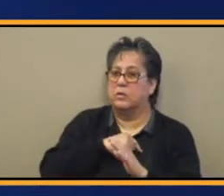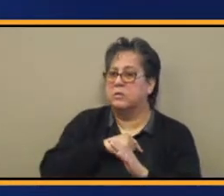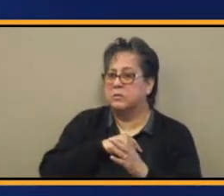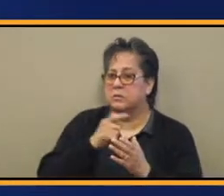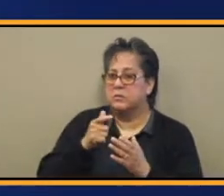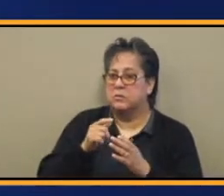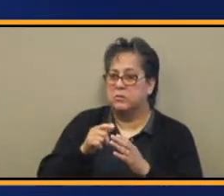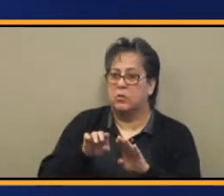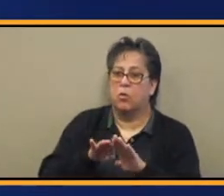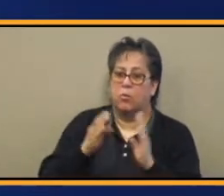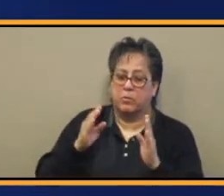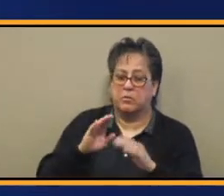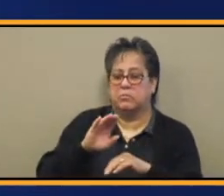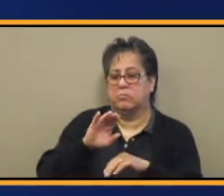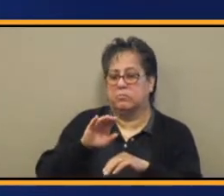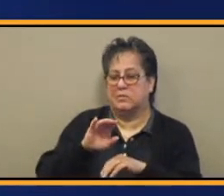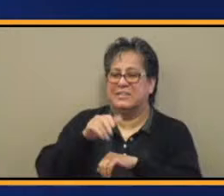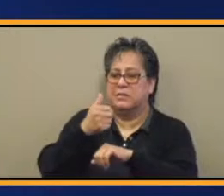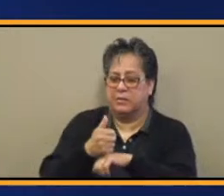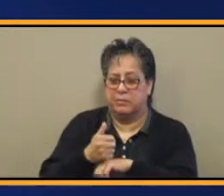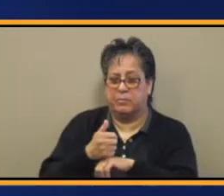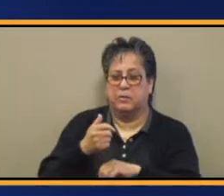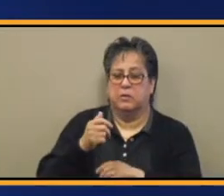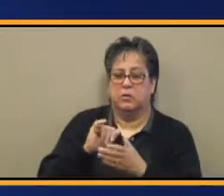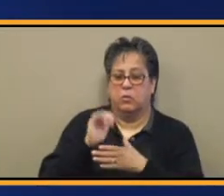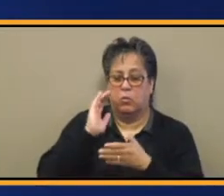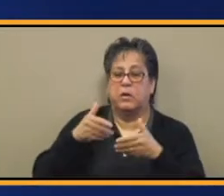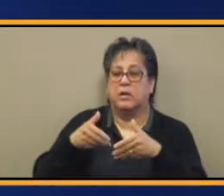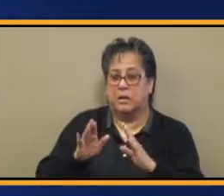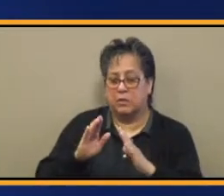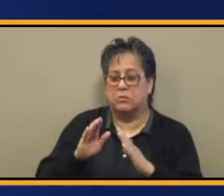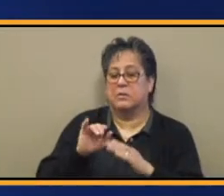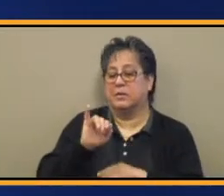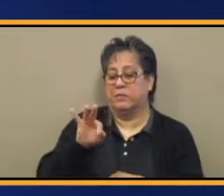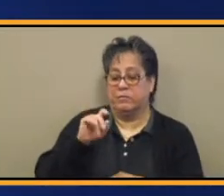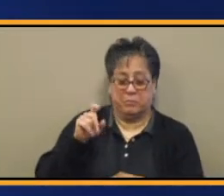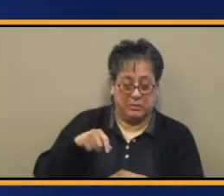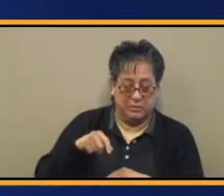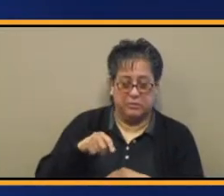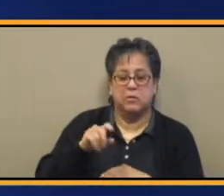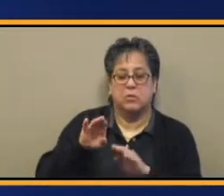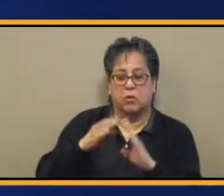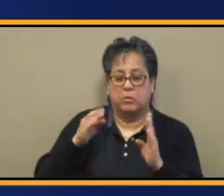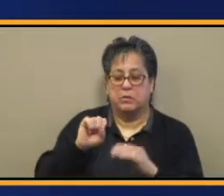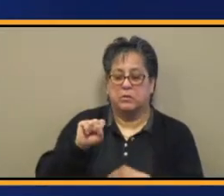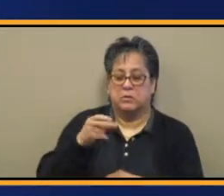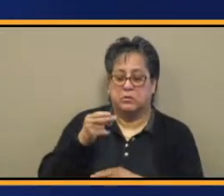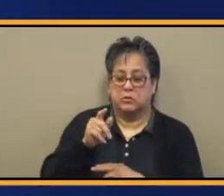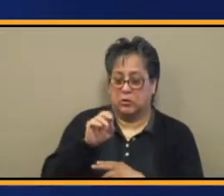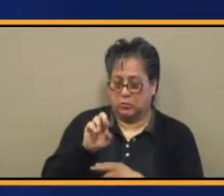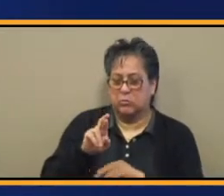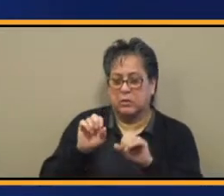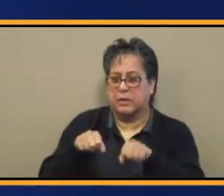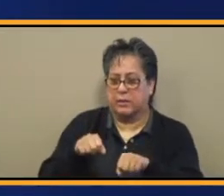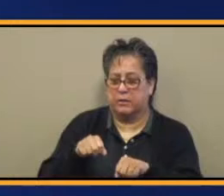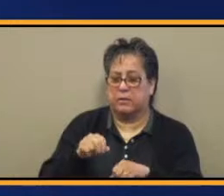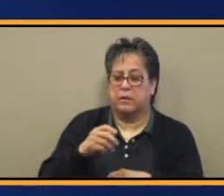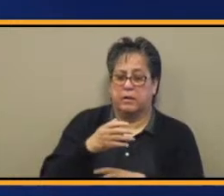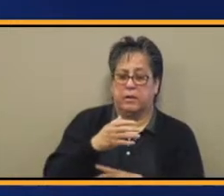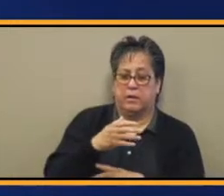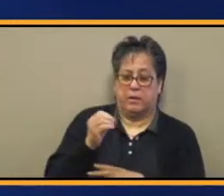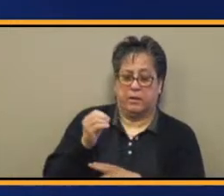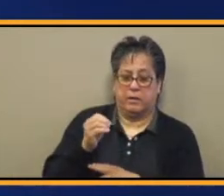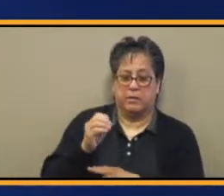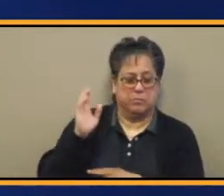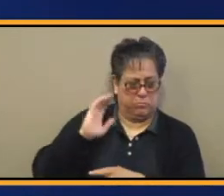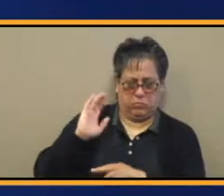up and open up our emergency operations plan. So that's what allows us to do the sheltering, the feeding operations, and any of the numerous plans we do have. In the